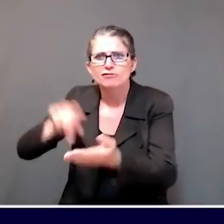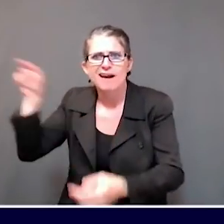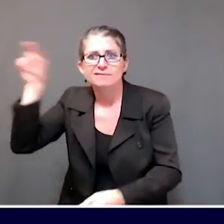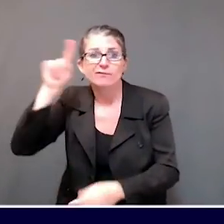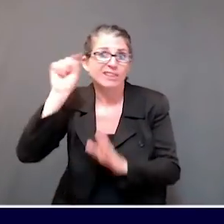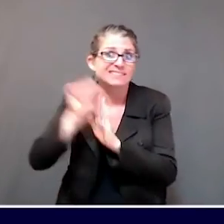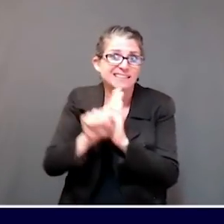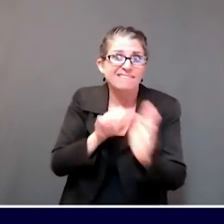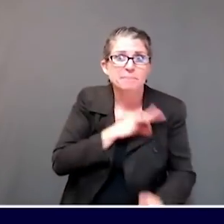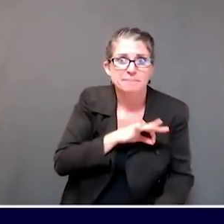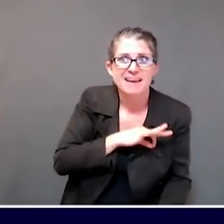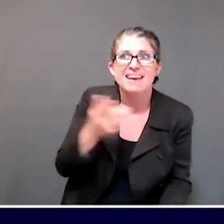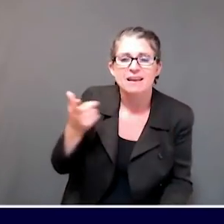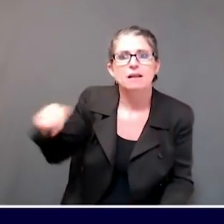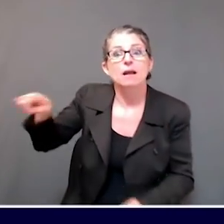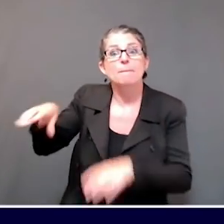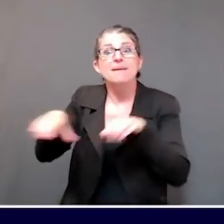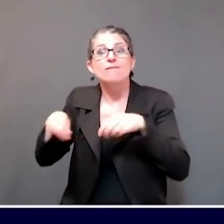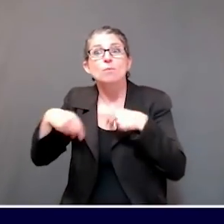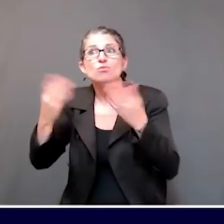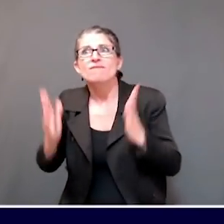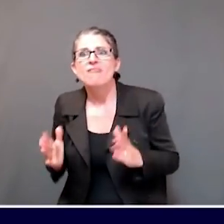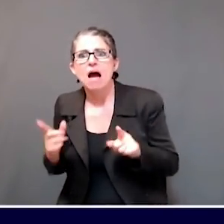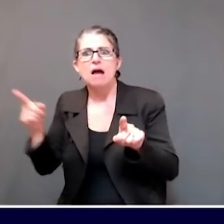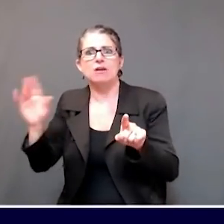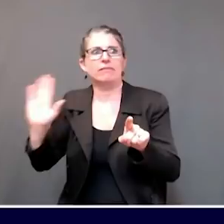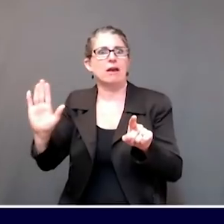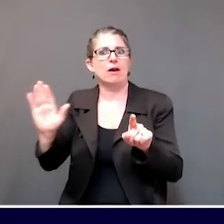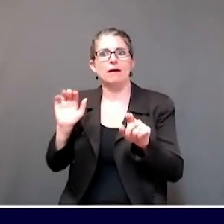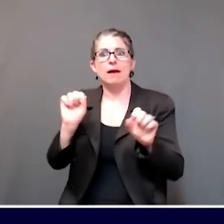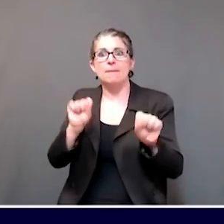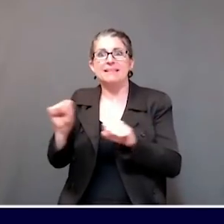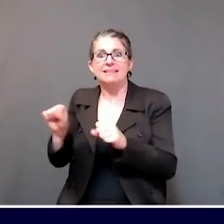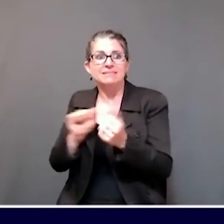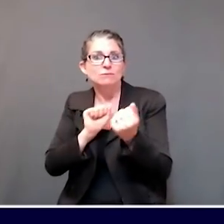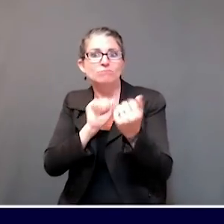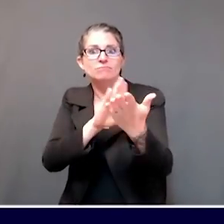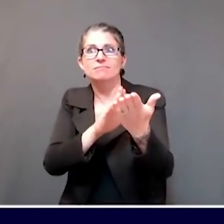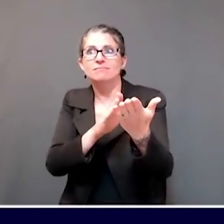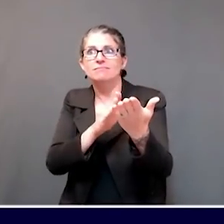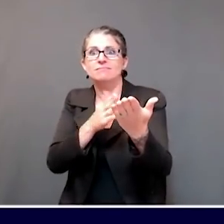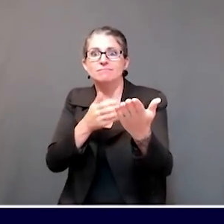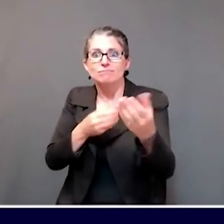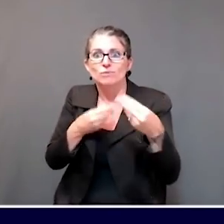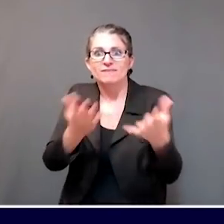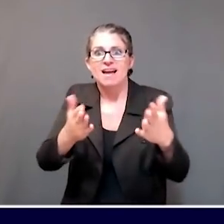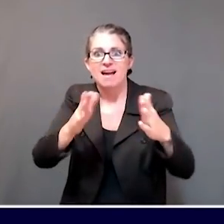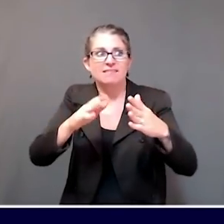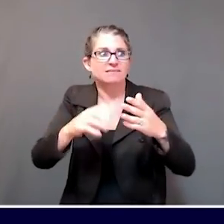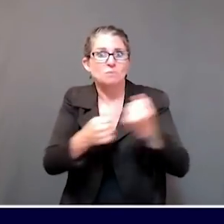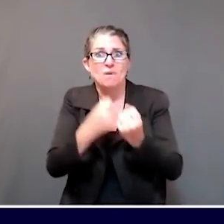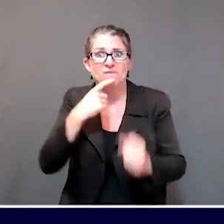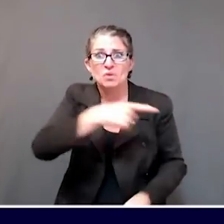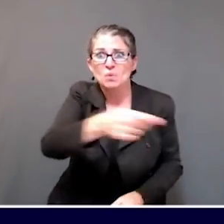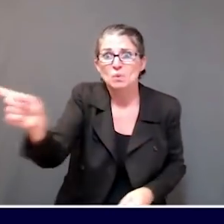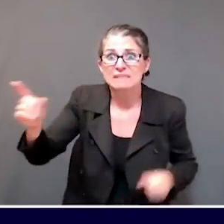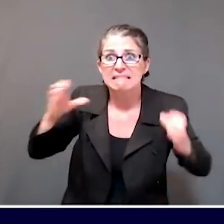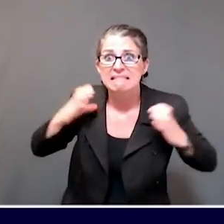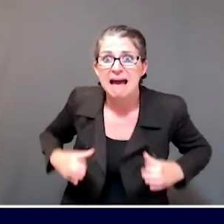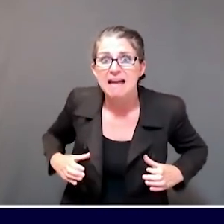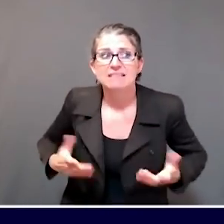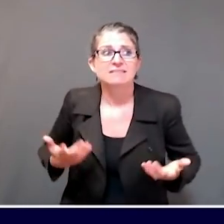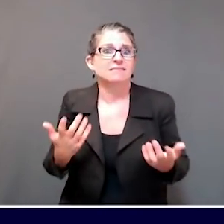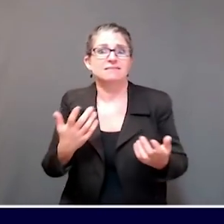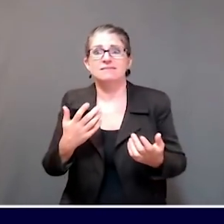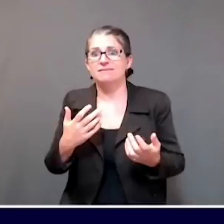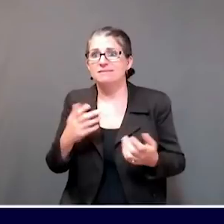abuse is at risk because they haven't seen enough of the federal COVID aid received by the state. How will the state be able to provide